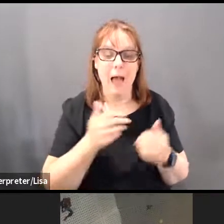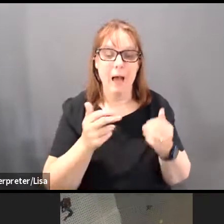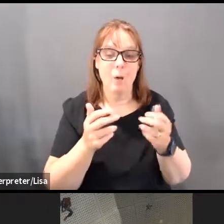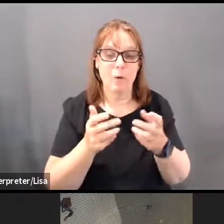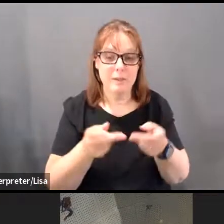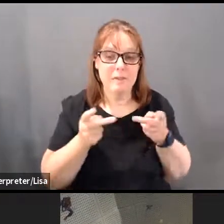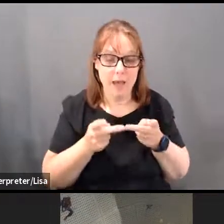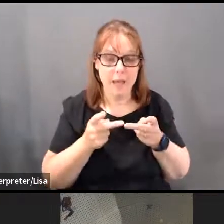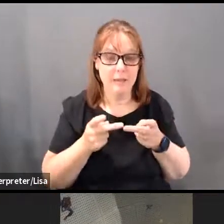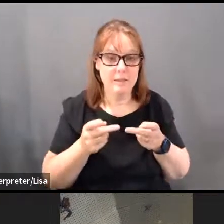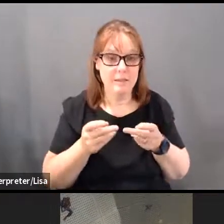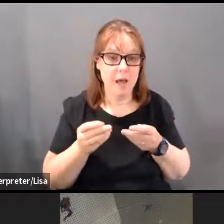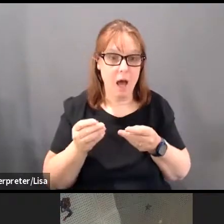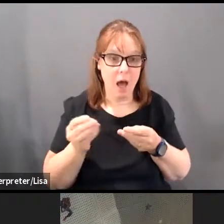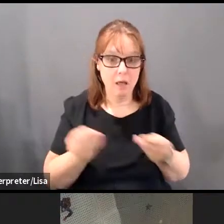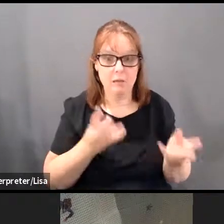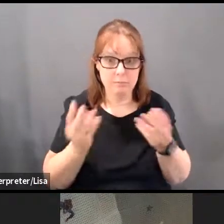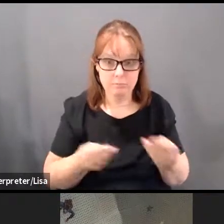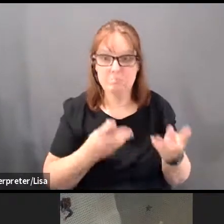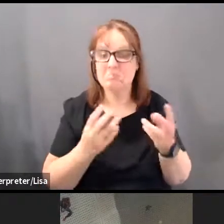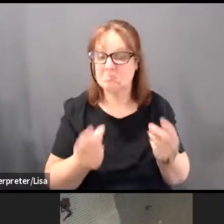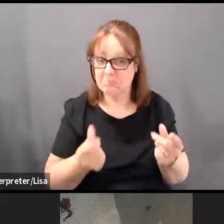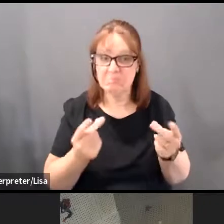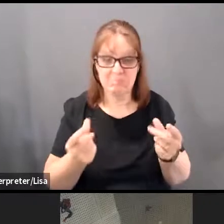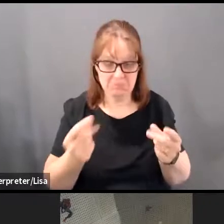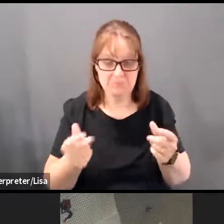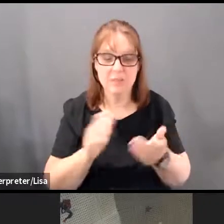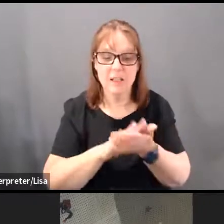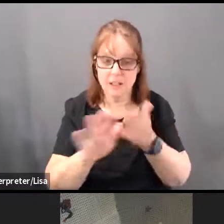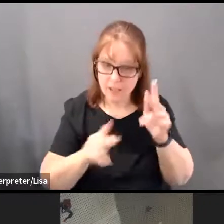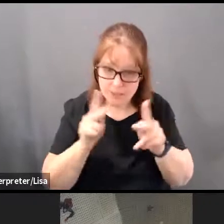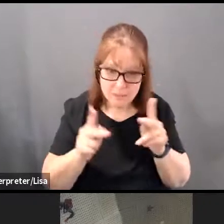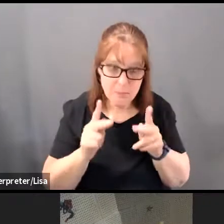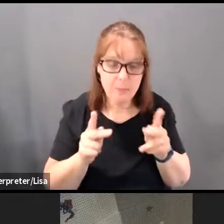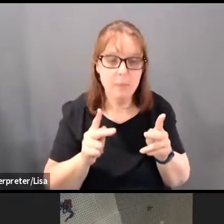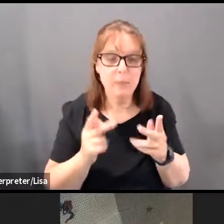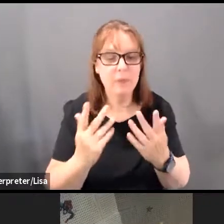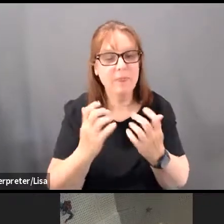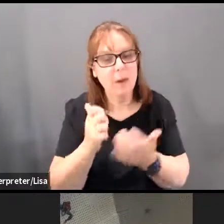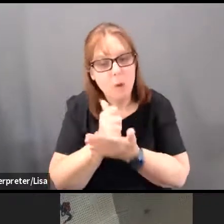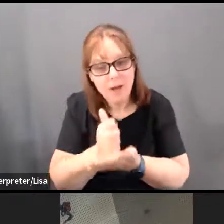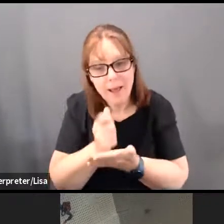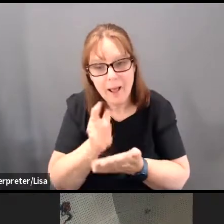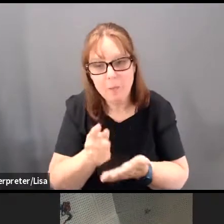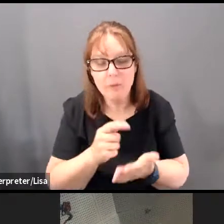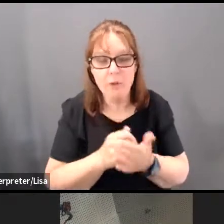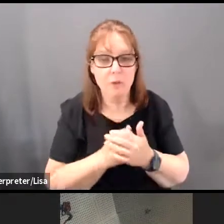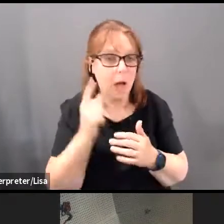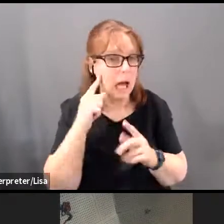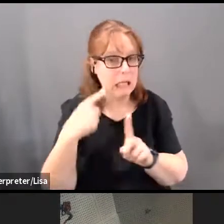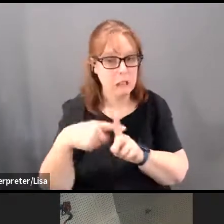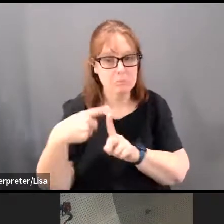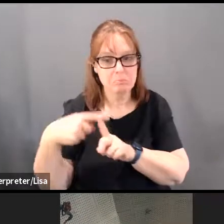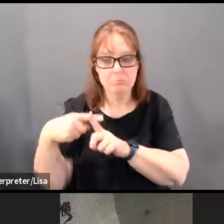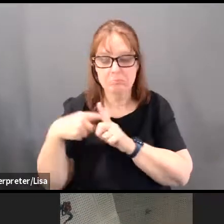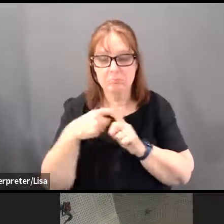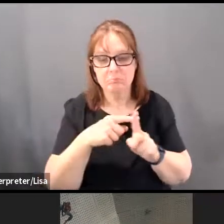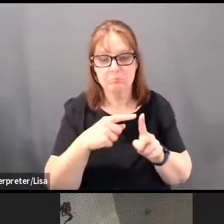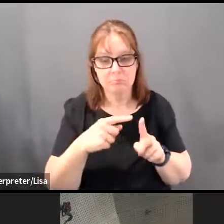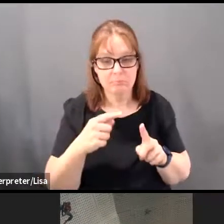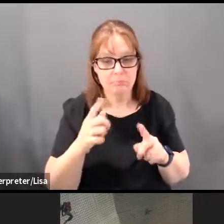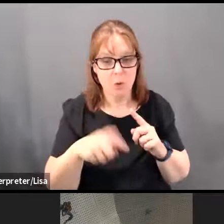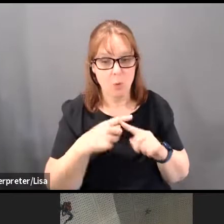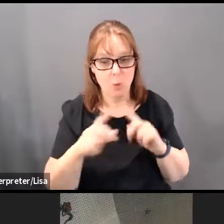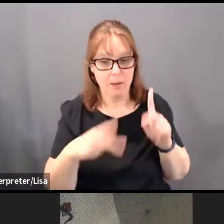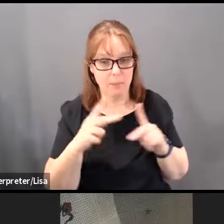And they're nice people who want to help you. I hear nothing but good things from people who go through our